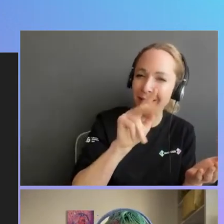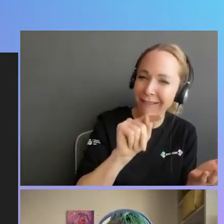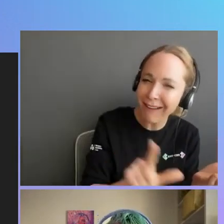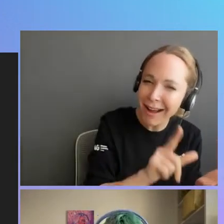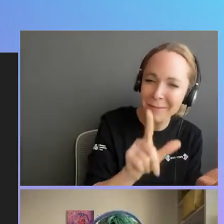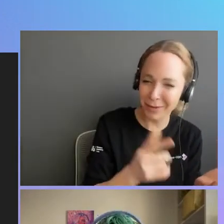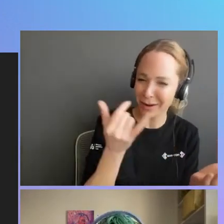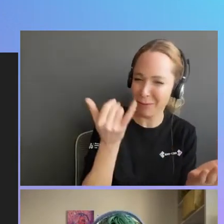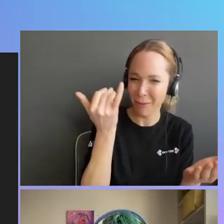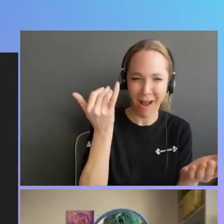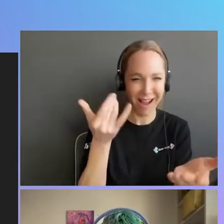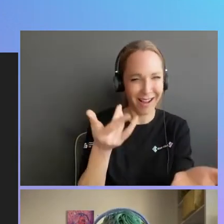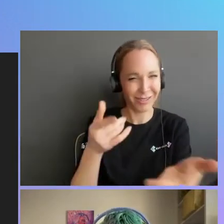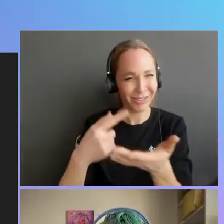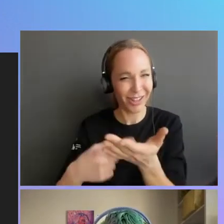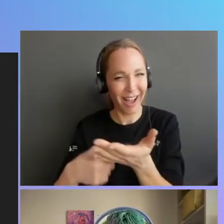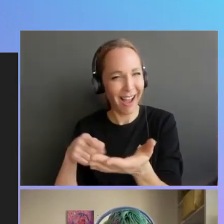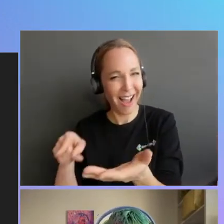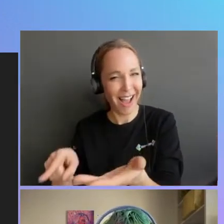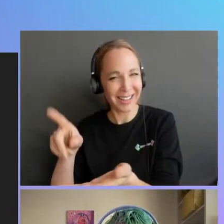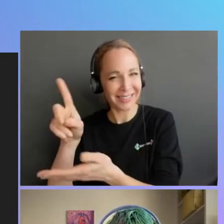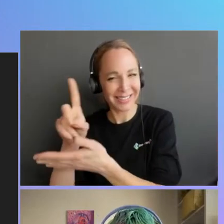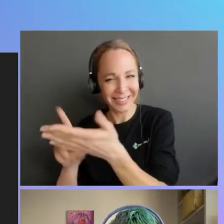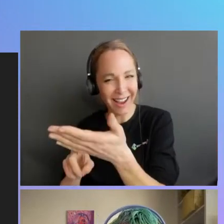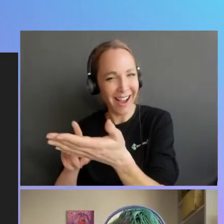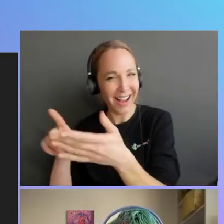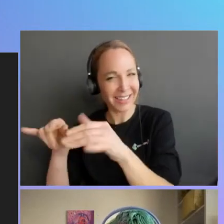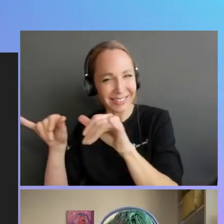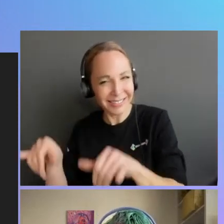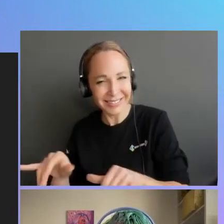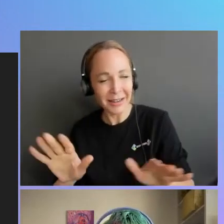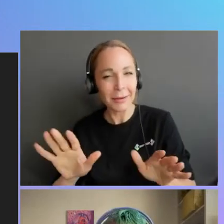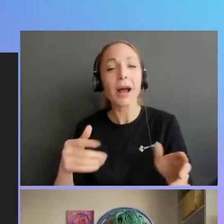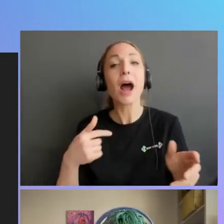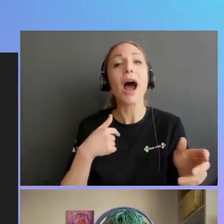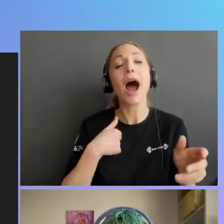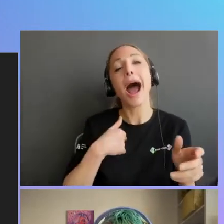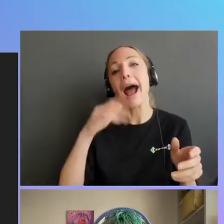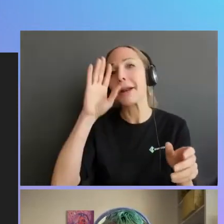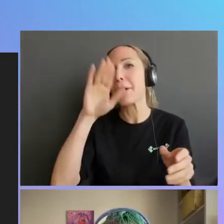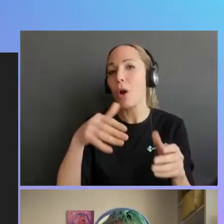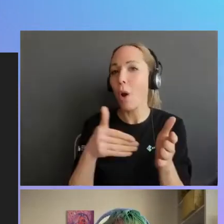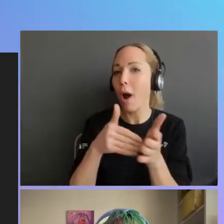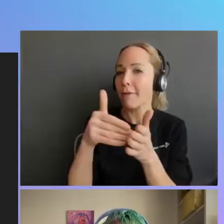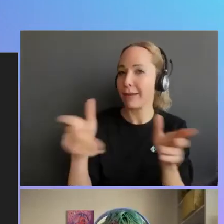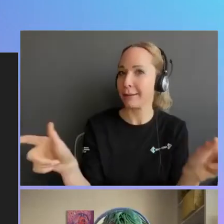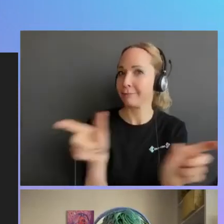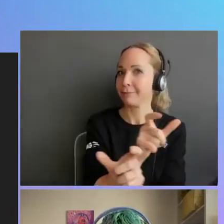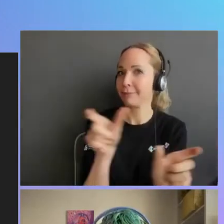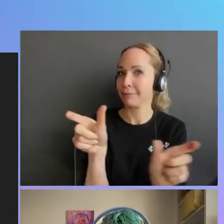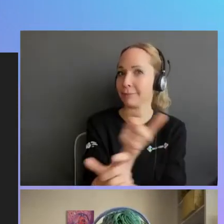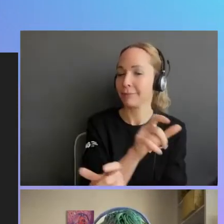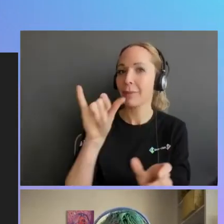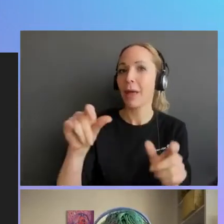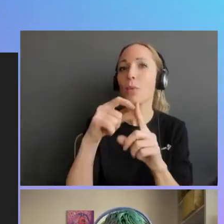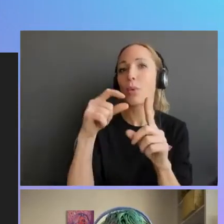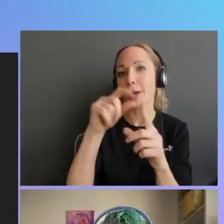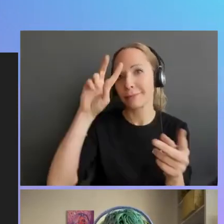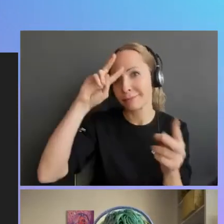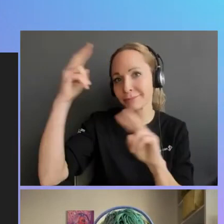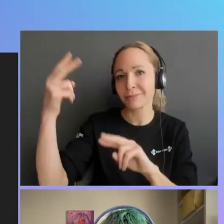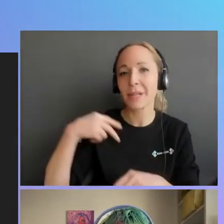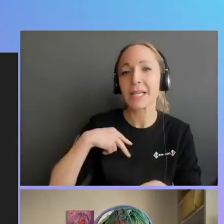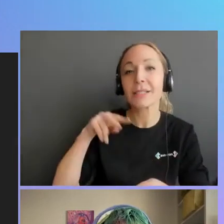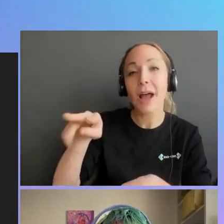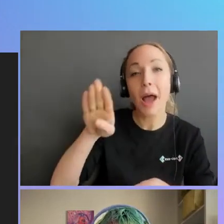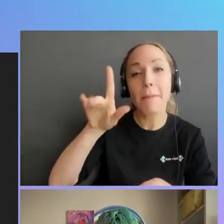interchangeably, but I'm kind of going off of a blog posts that I saw from UXPin, which is a design framework software